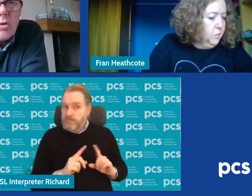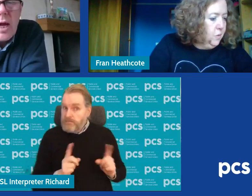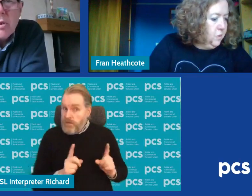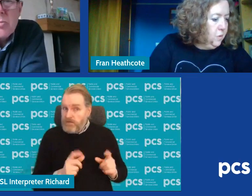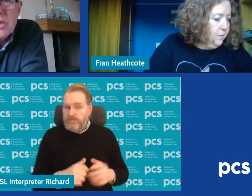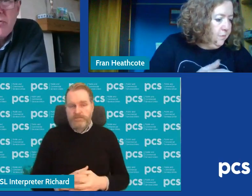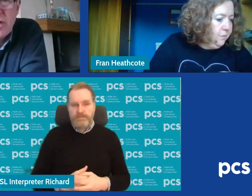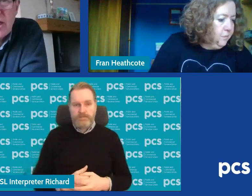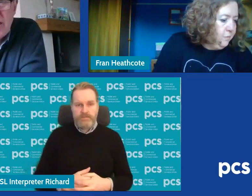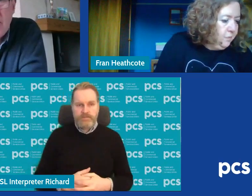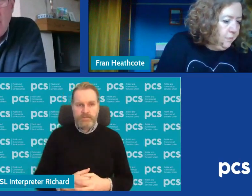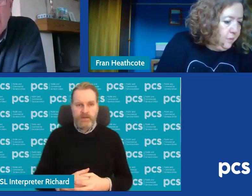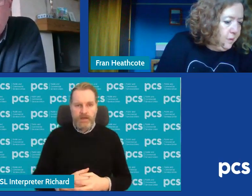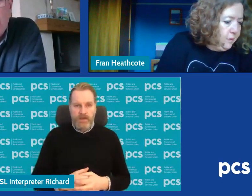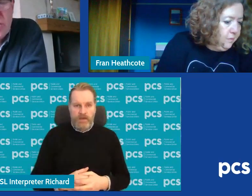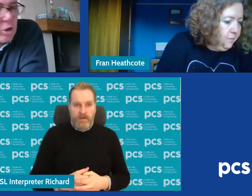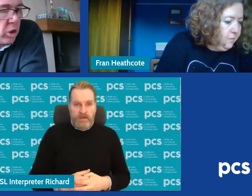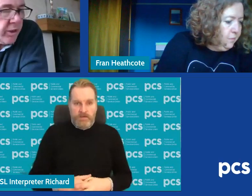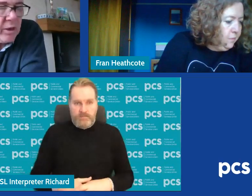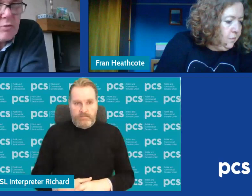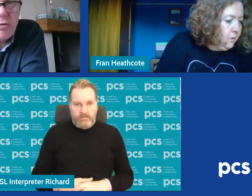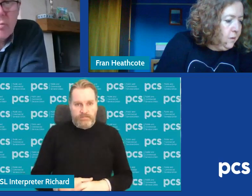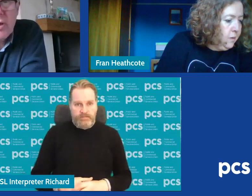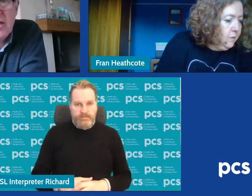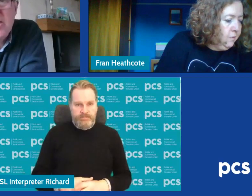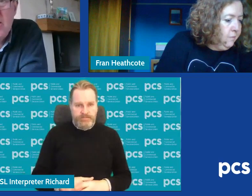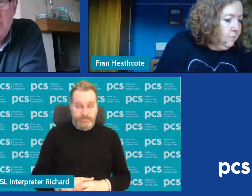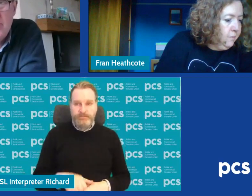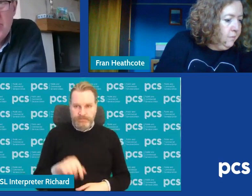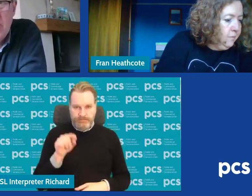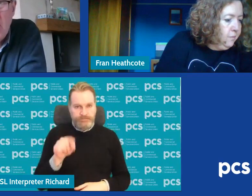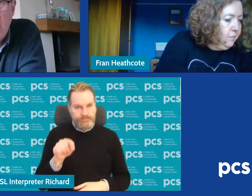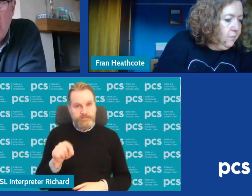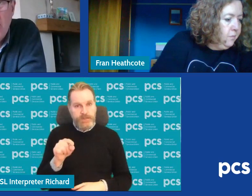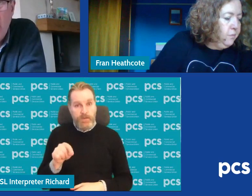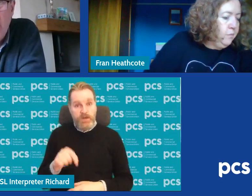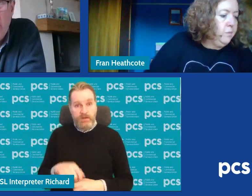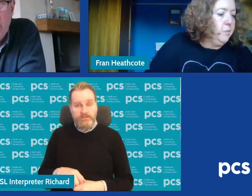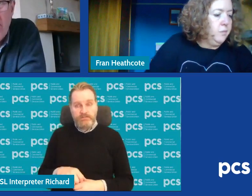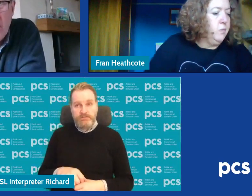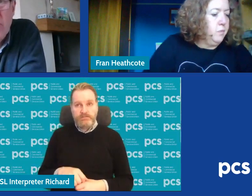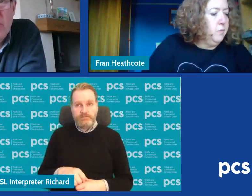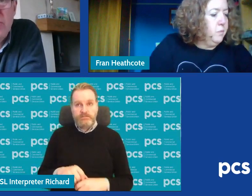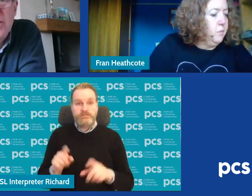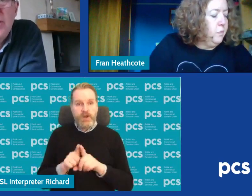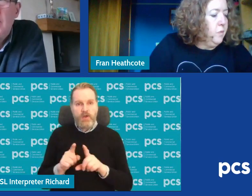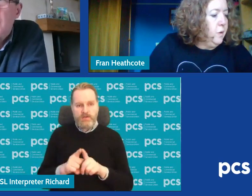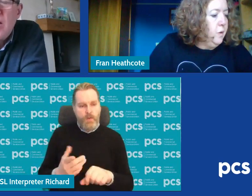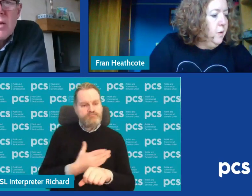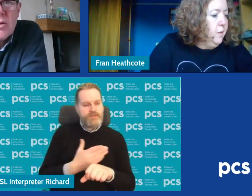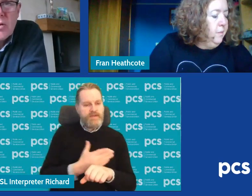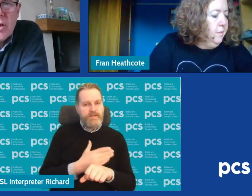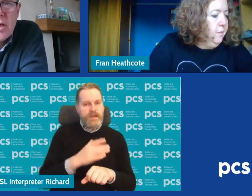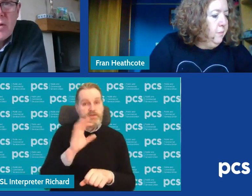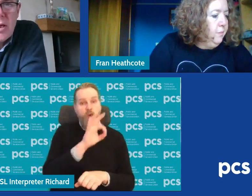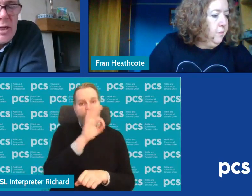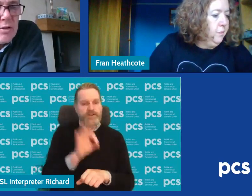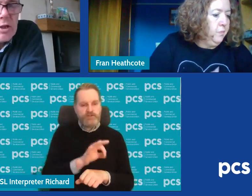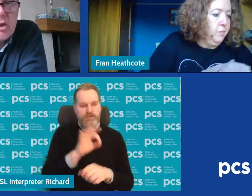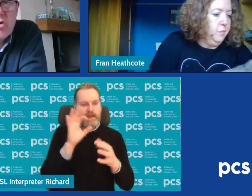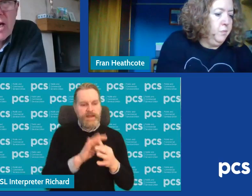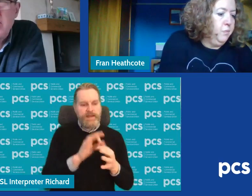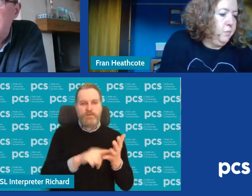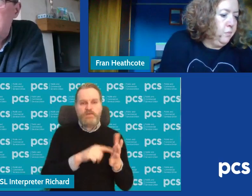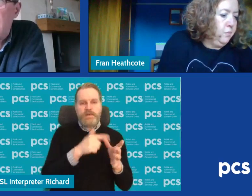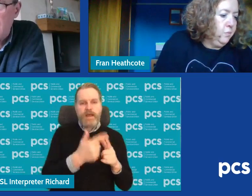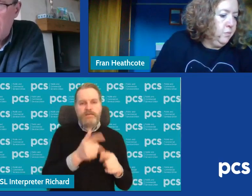So on that one specifically, and also the colleague from Customs earlier on that you read out, the key thing